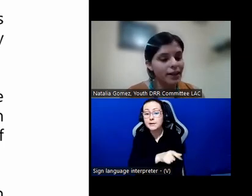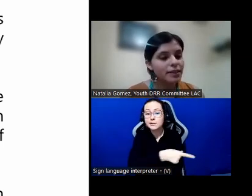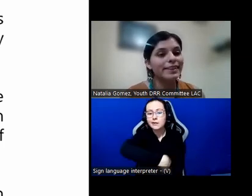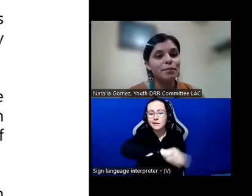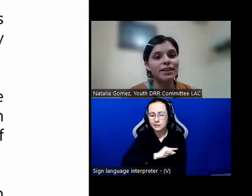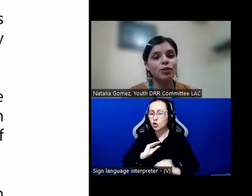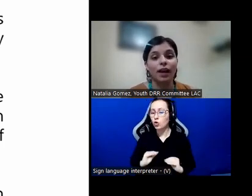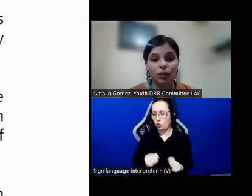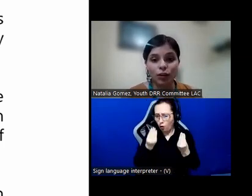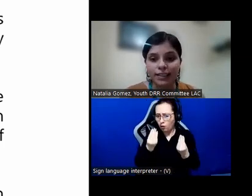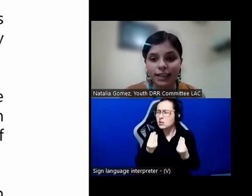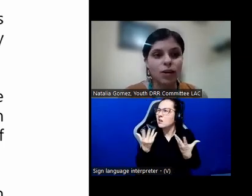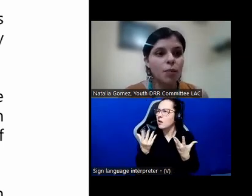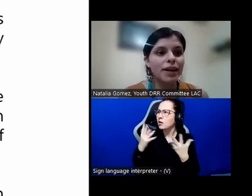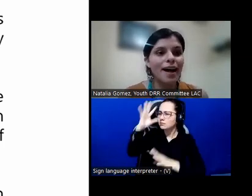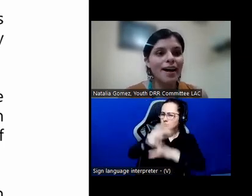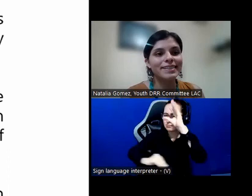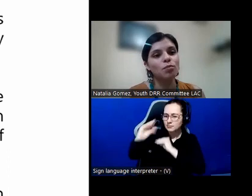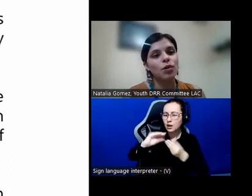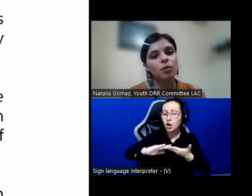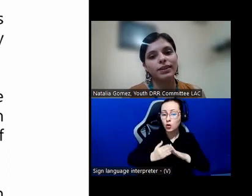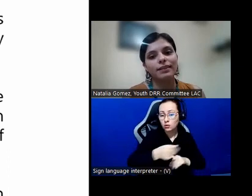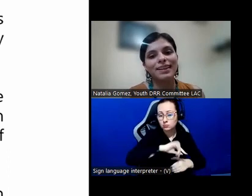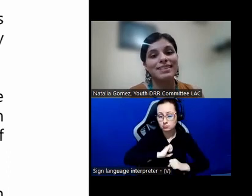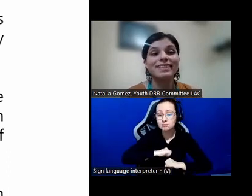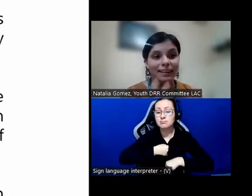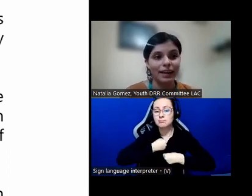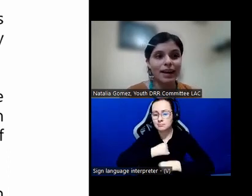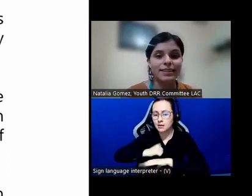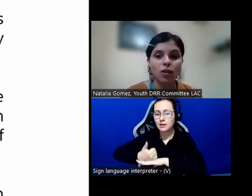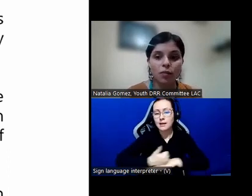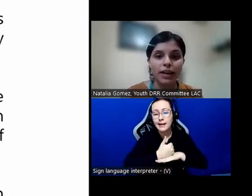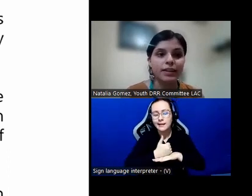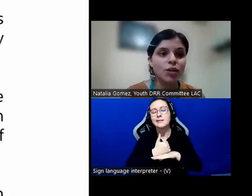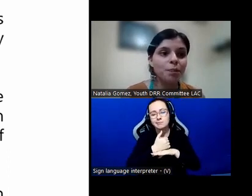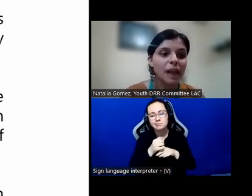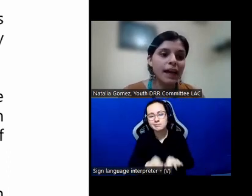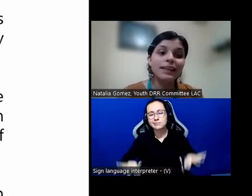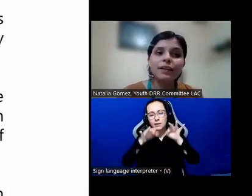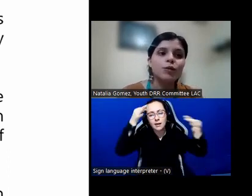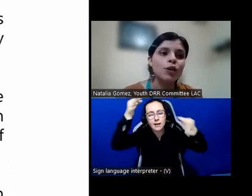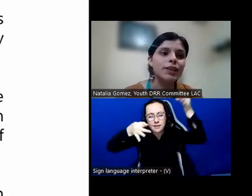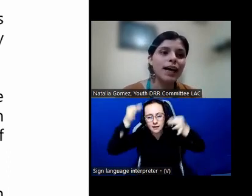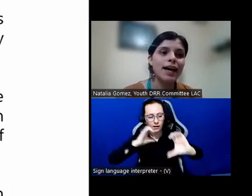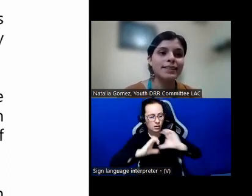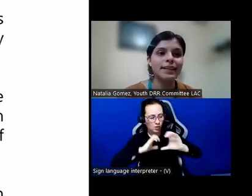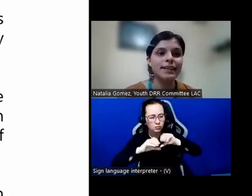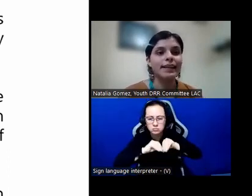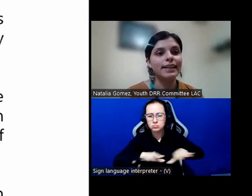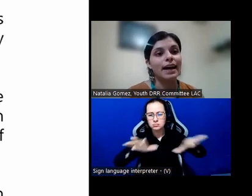strengthening of capacities of young people and also of community stakeholders, and very important, the